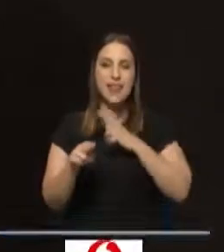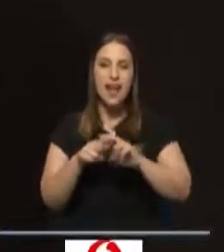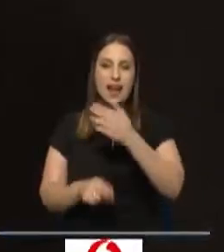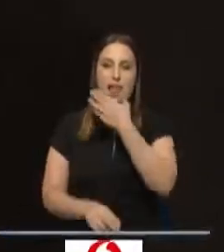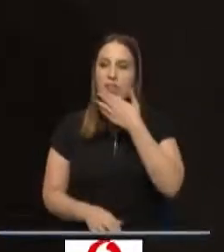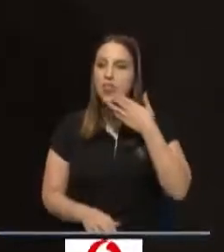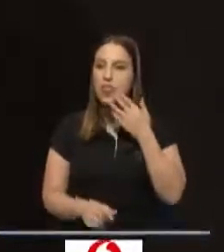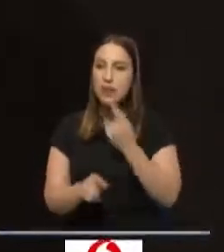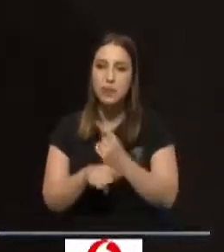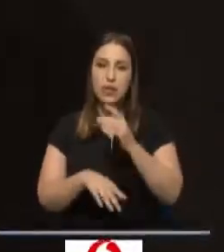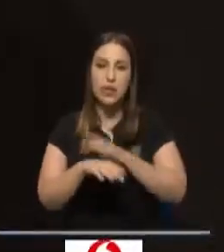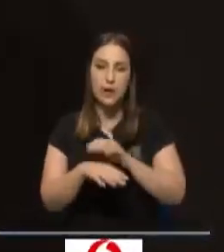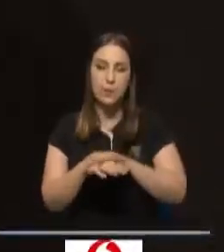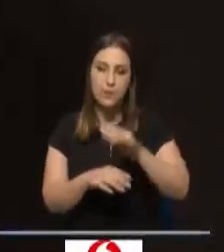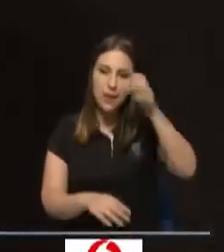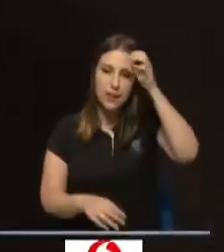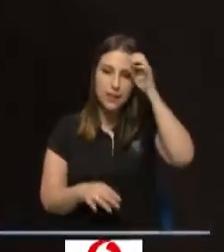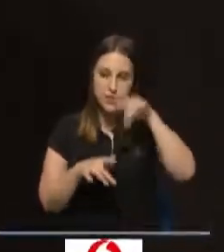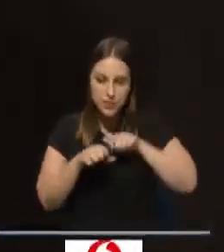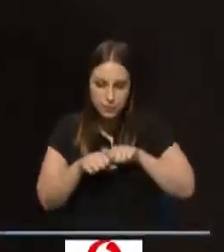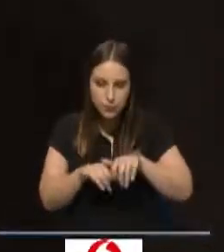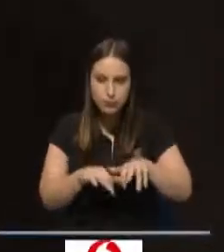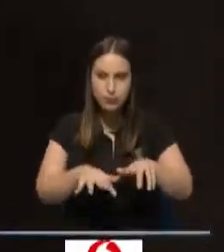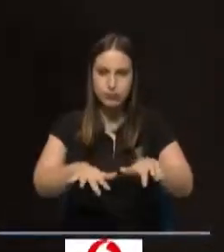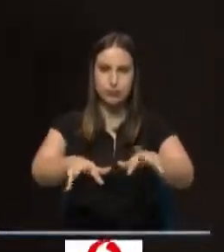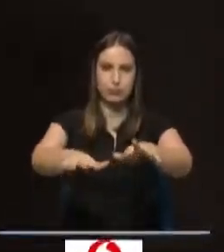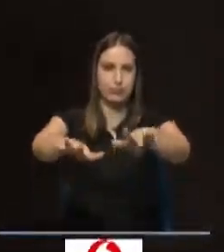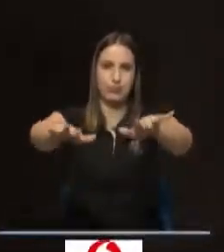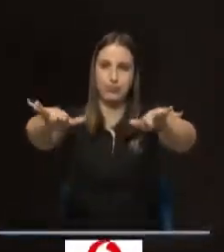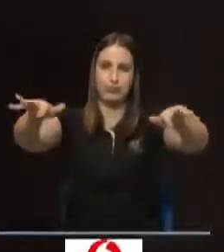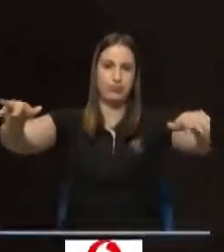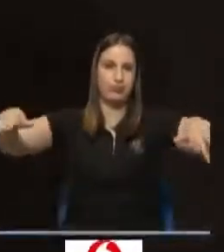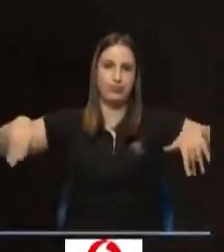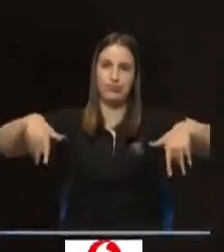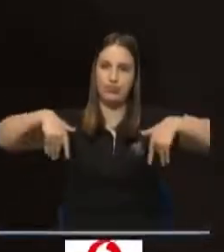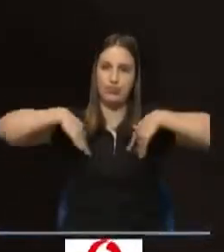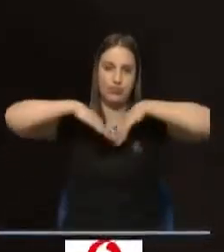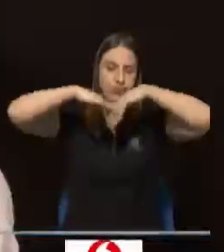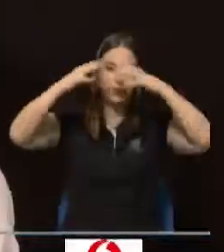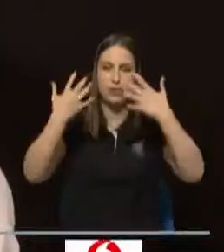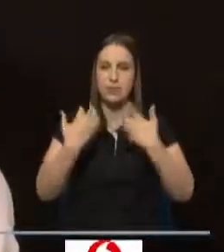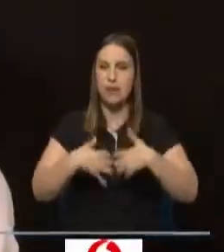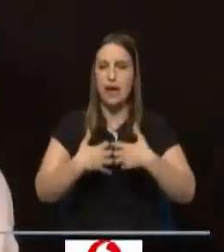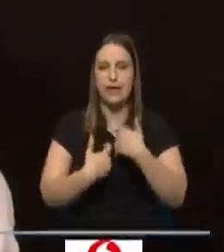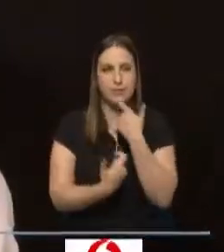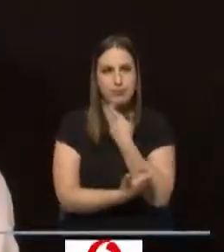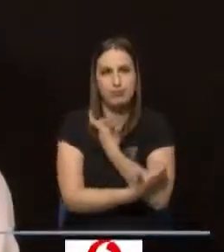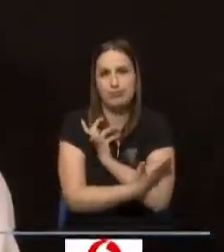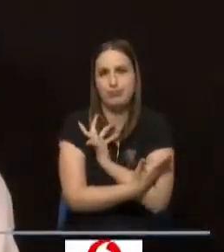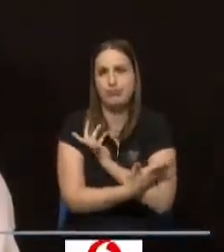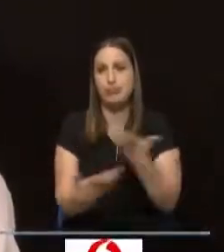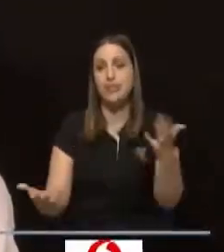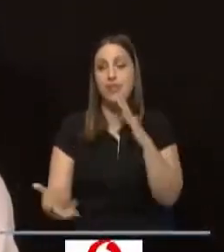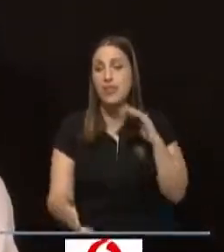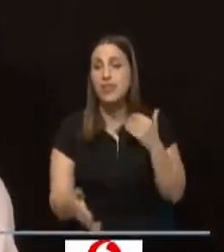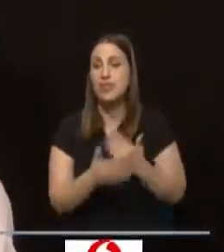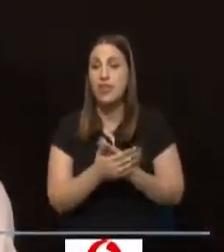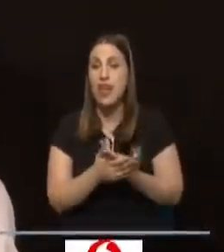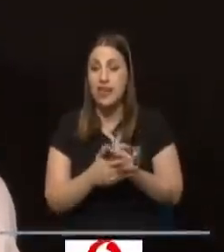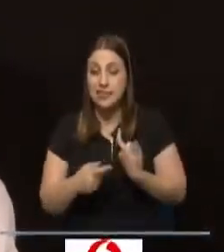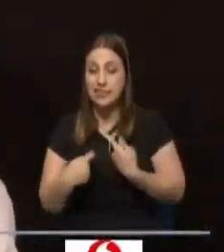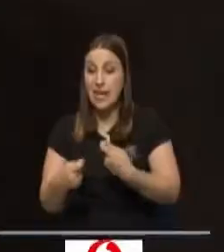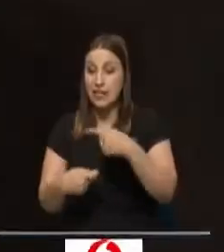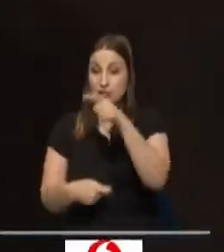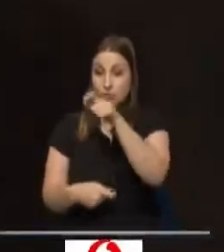of energy efficiency by taking intelligence to millions of